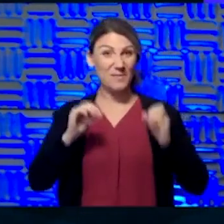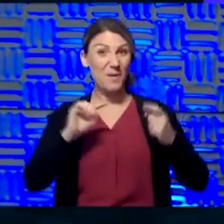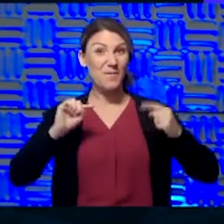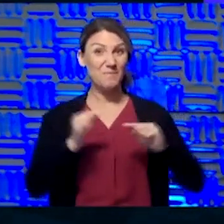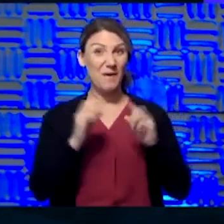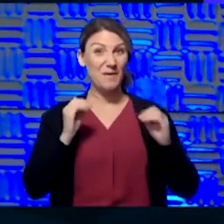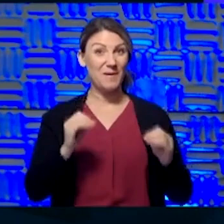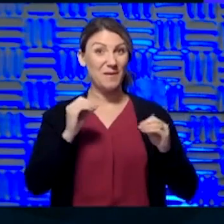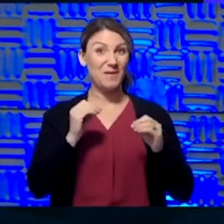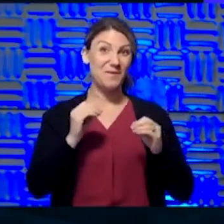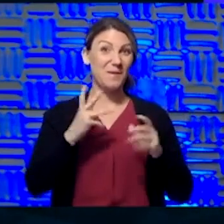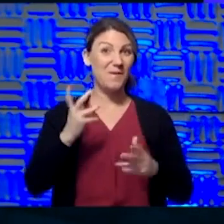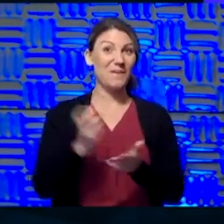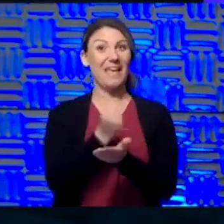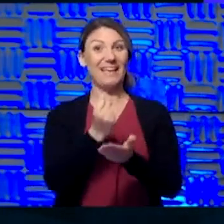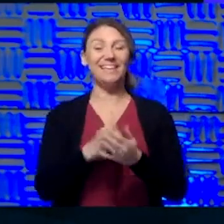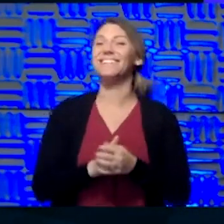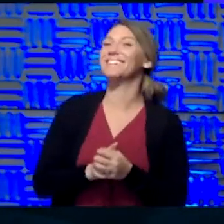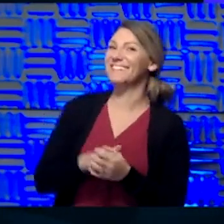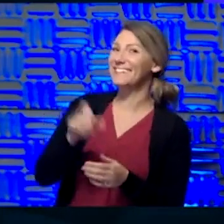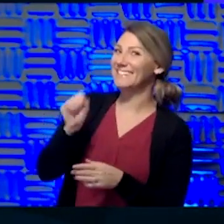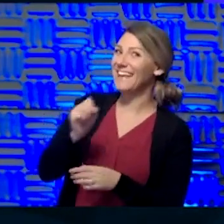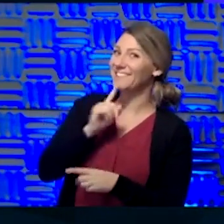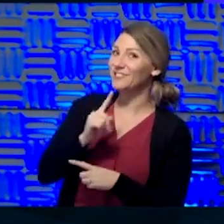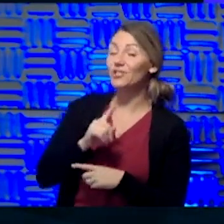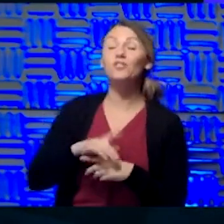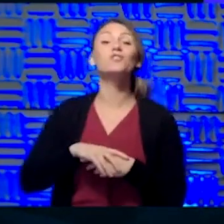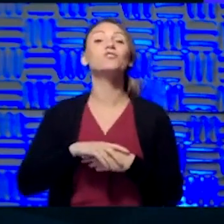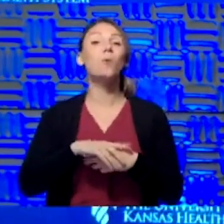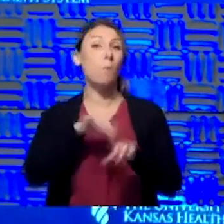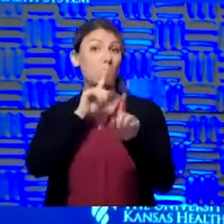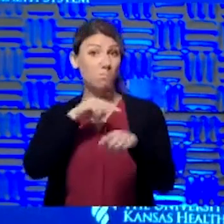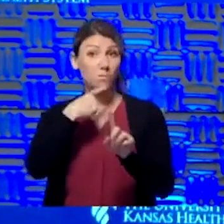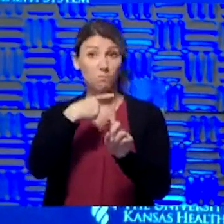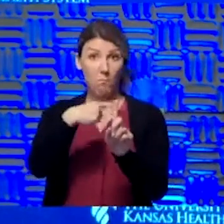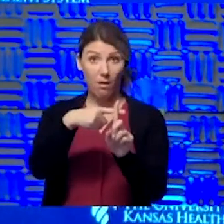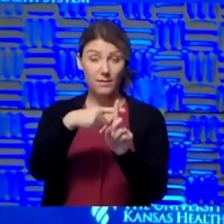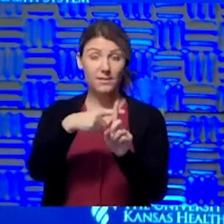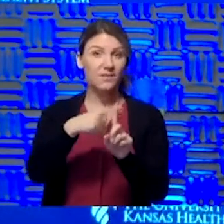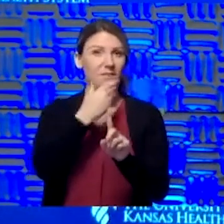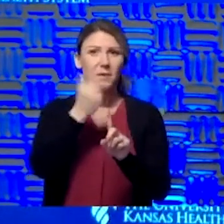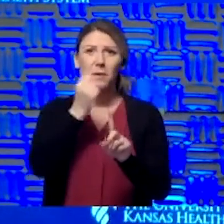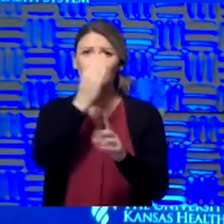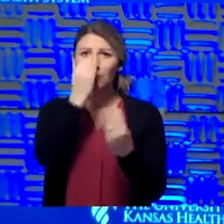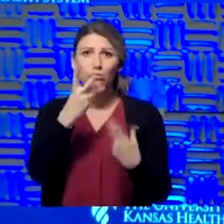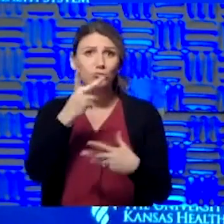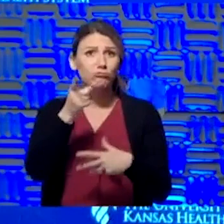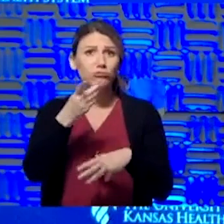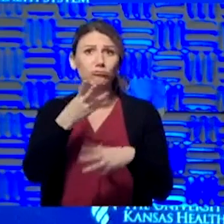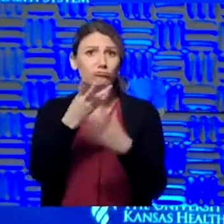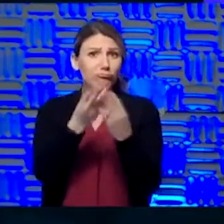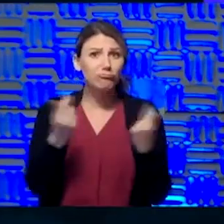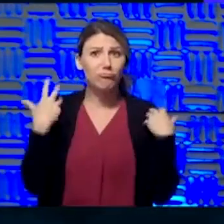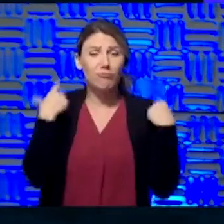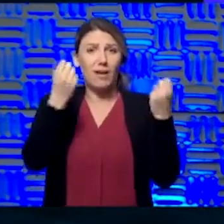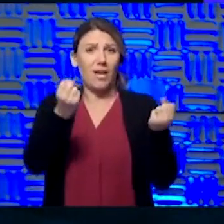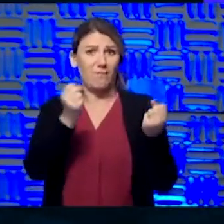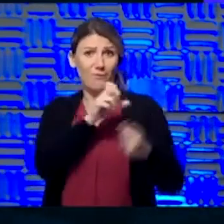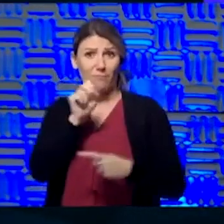gain, Anthony. That's how it works right now. For sure. And so that was positive. But the best news is you've recovered and you're back at work.